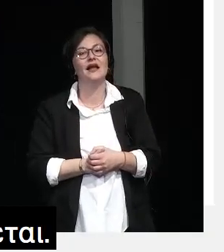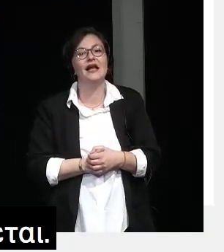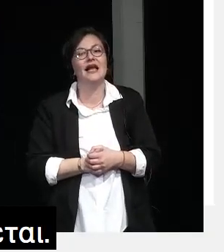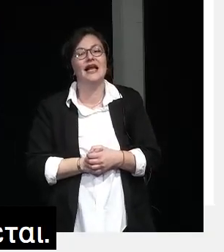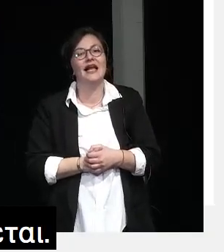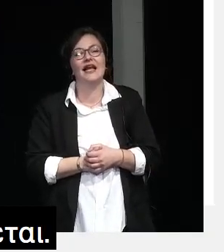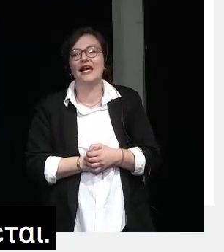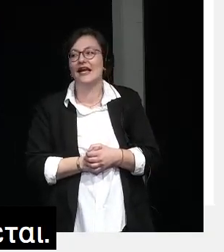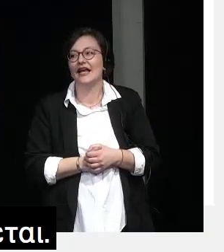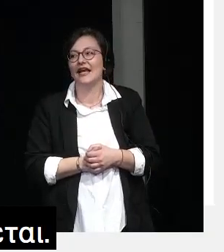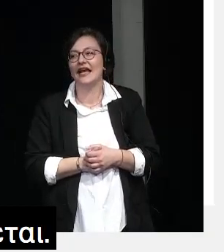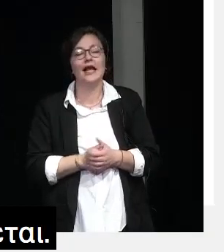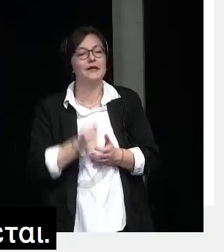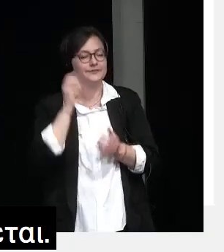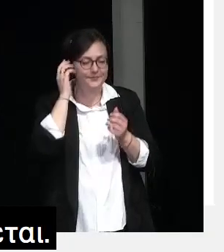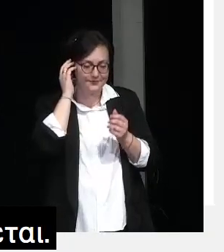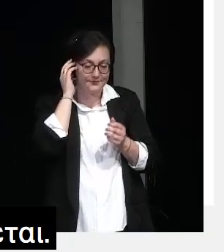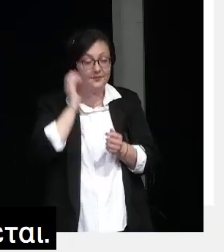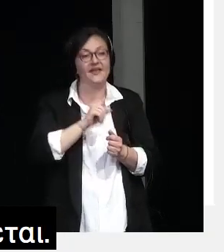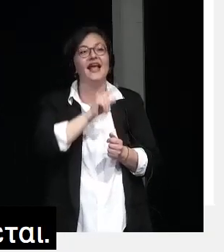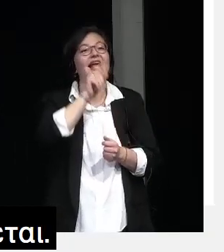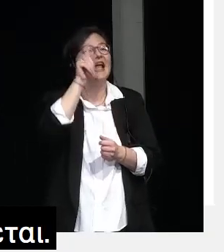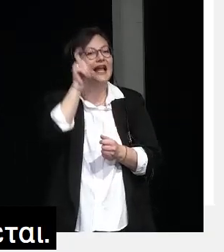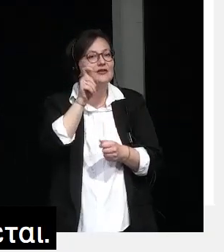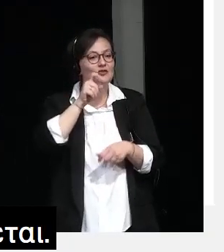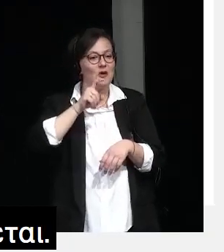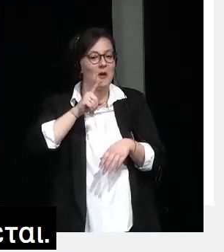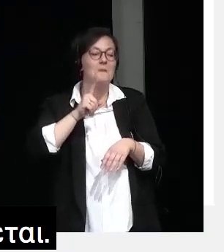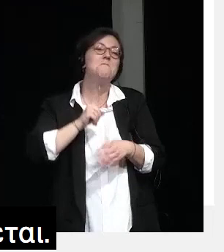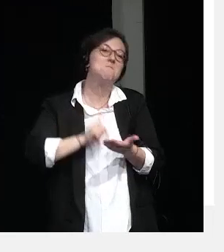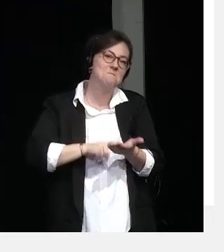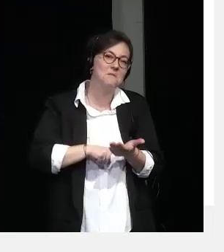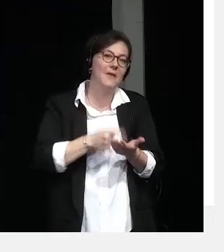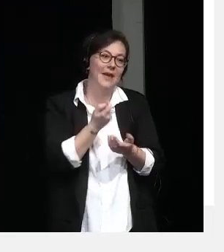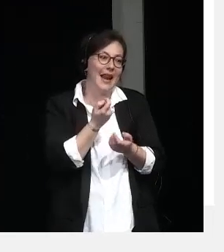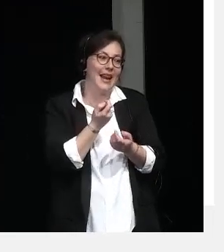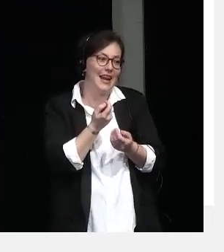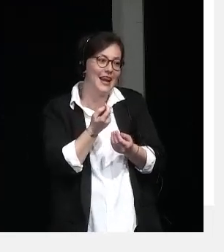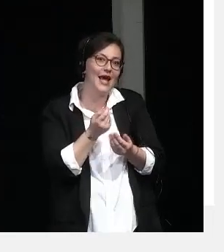it as tight and as interesting, hopefully, for you.